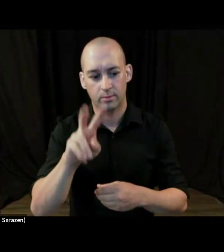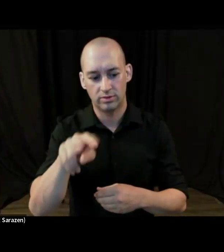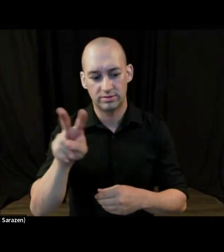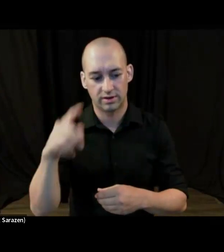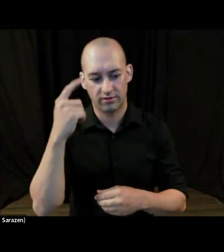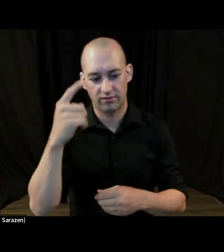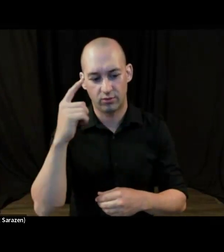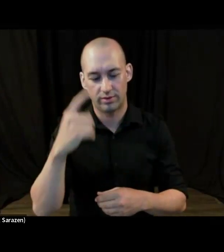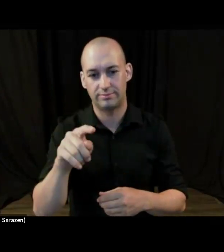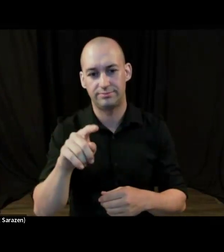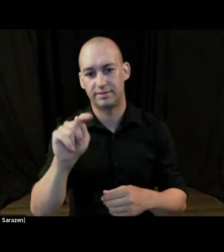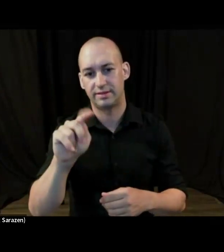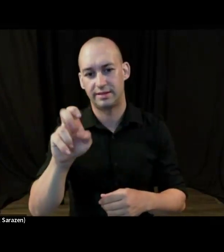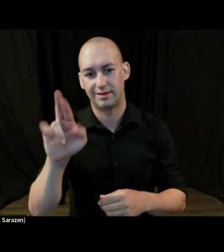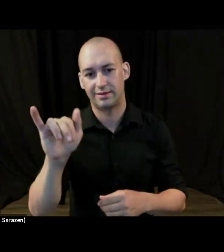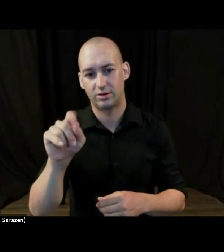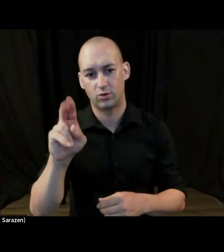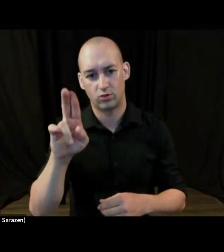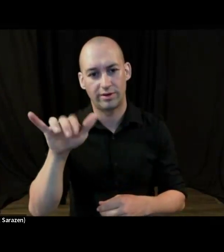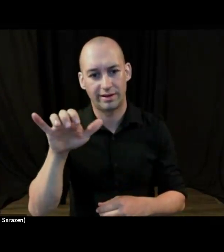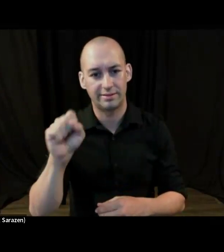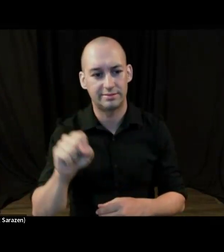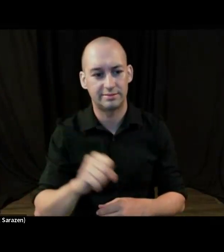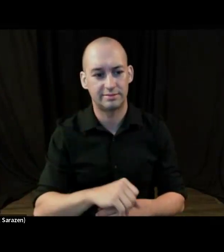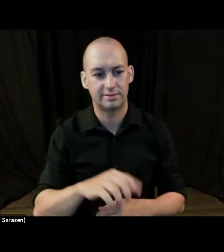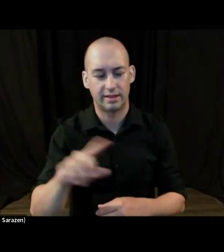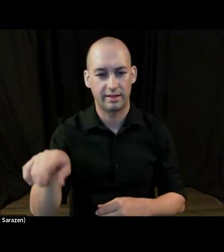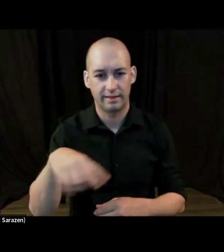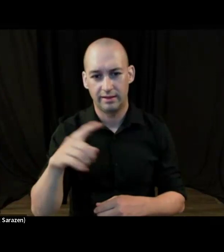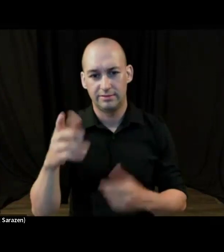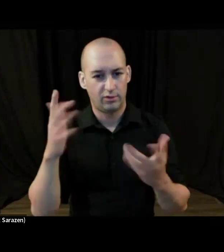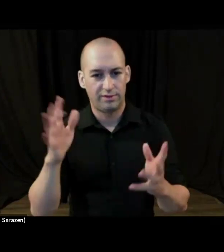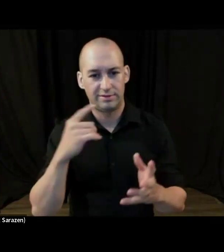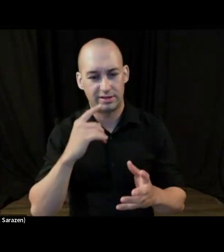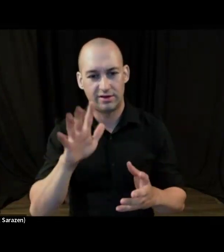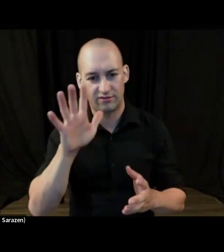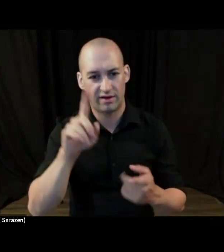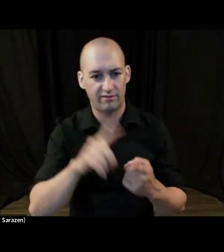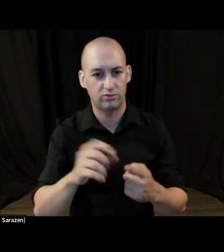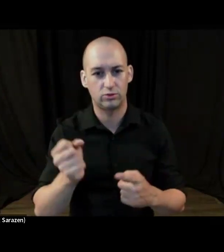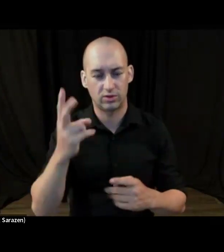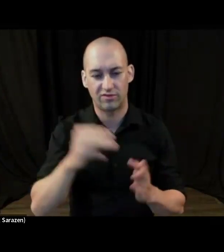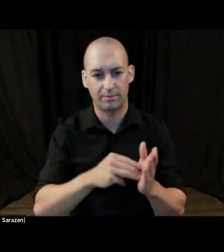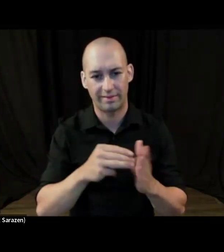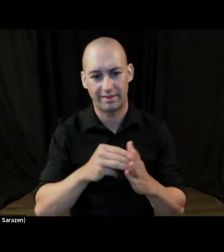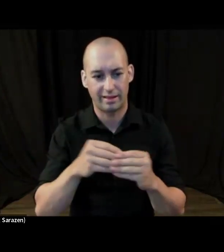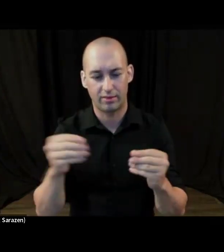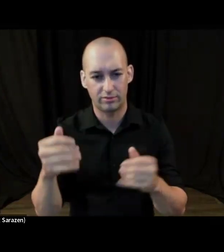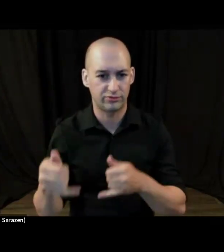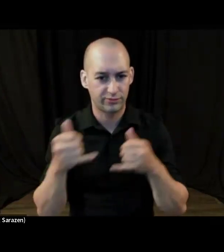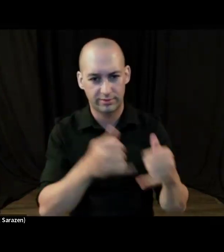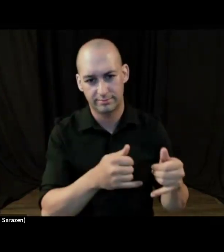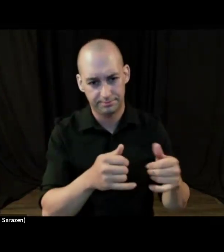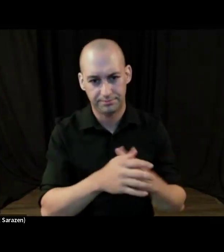the territories. They are, as already has been said, $5 to $12 million grant